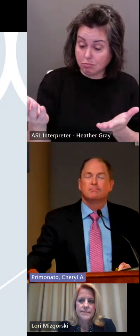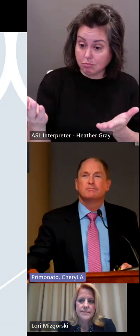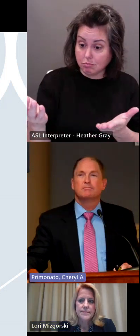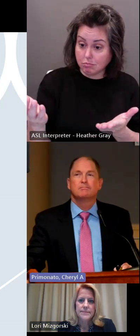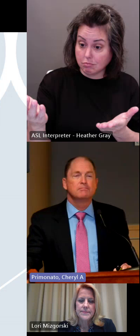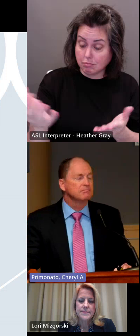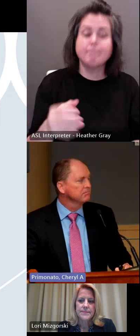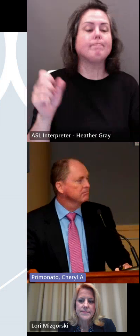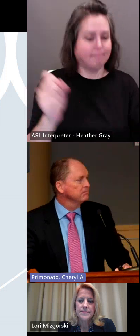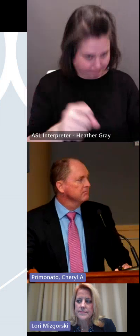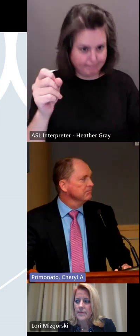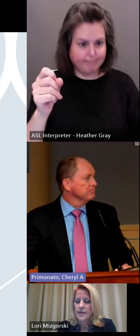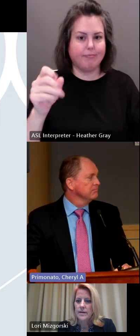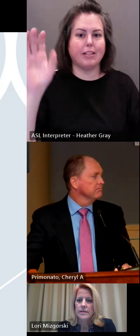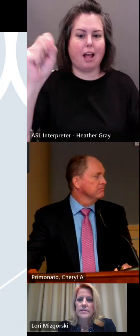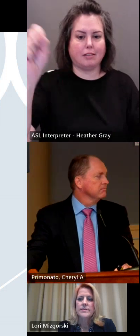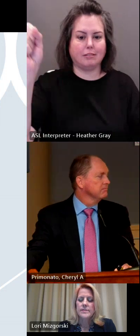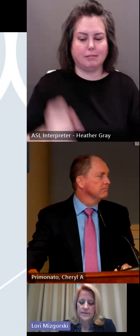Motion.